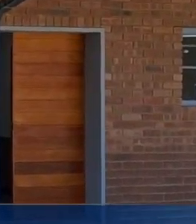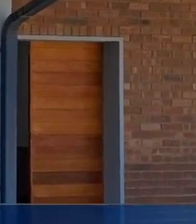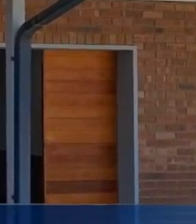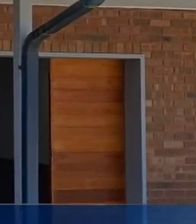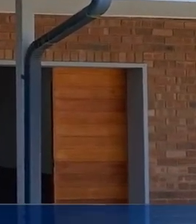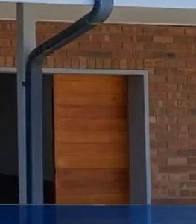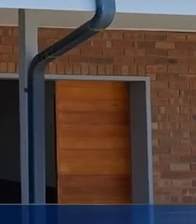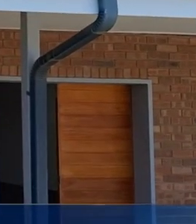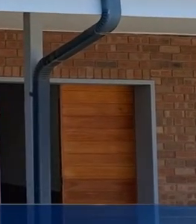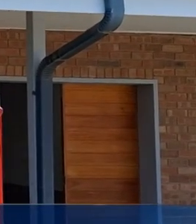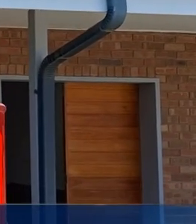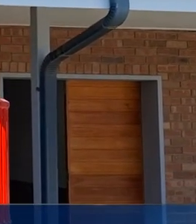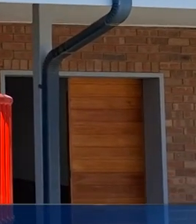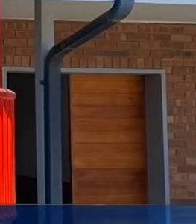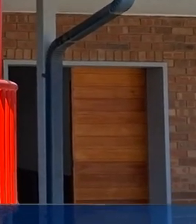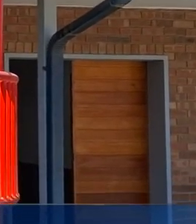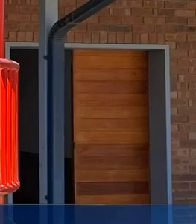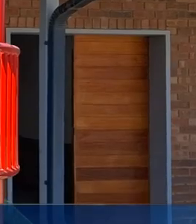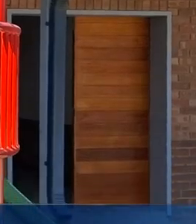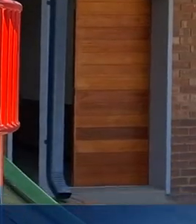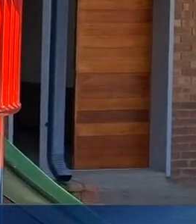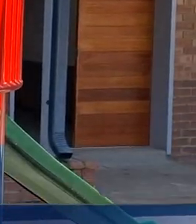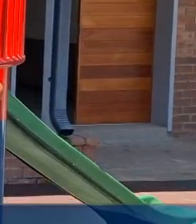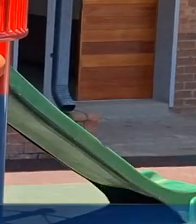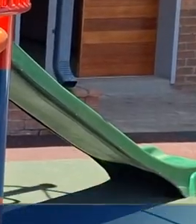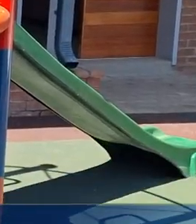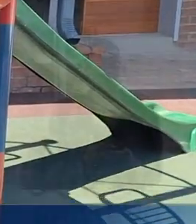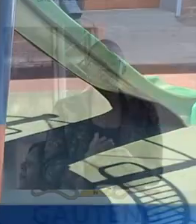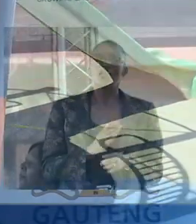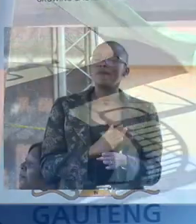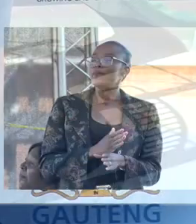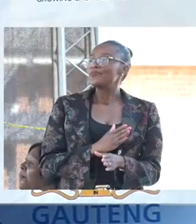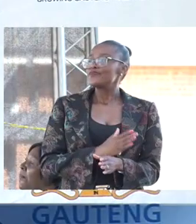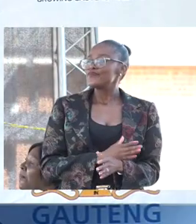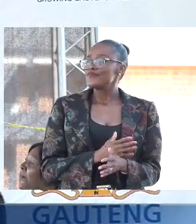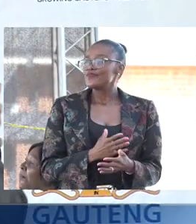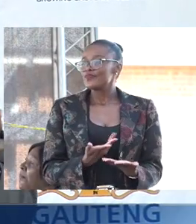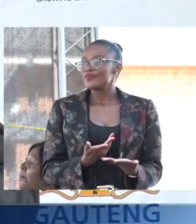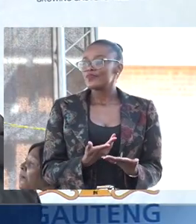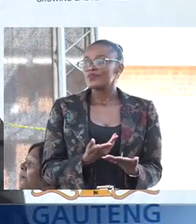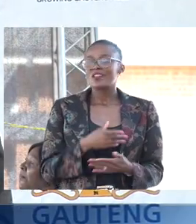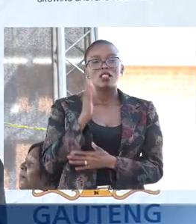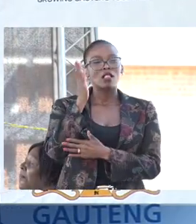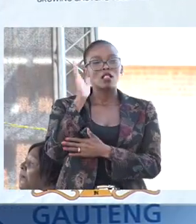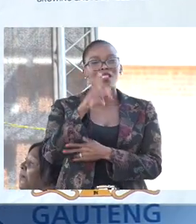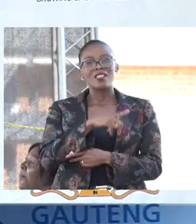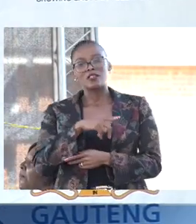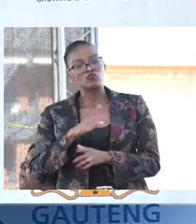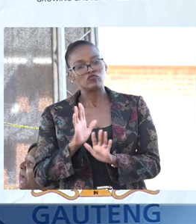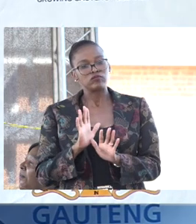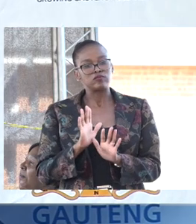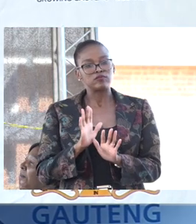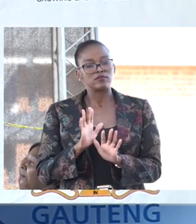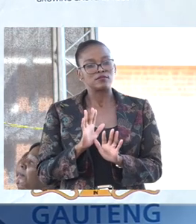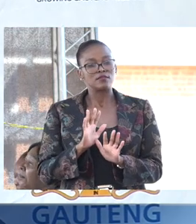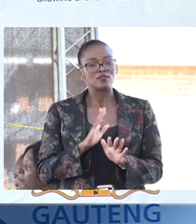Our learners, I know they will protect it. So before, because mine is not to make a speech,